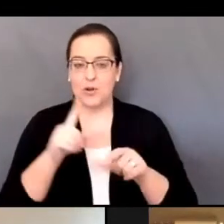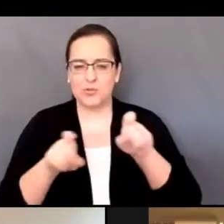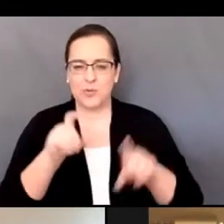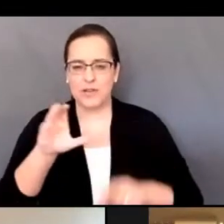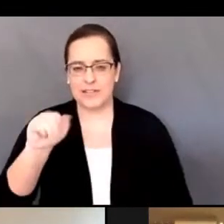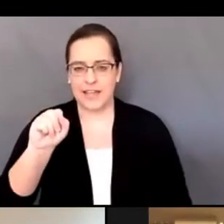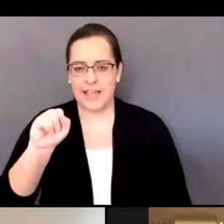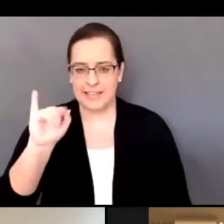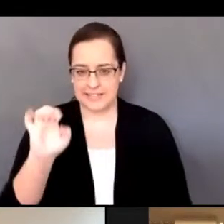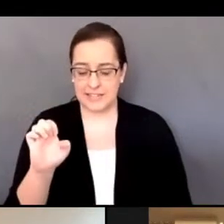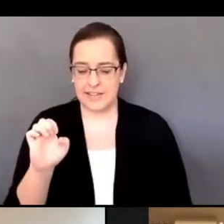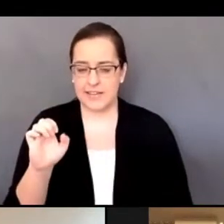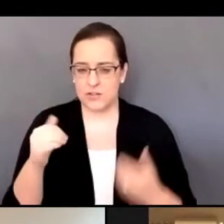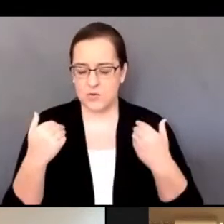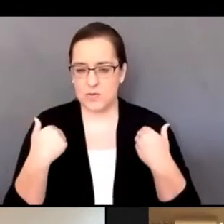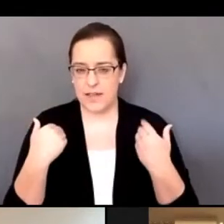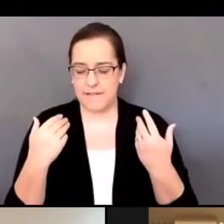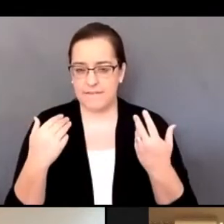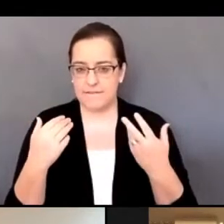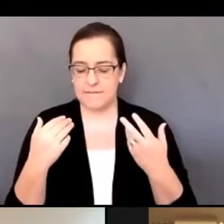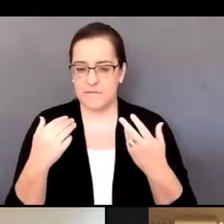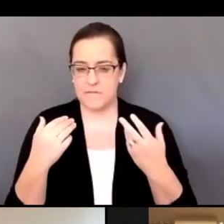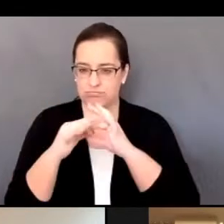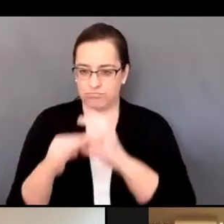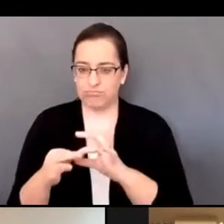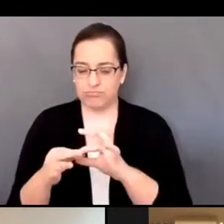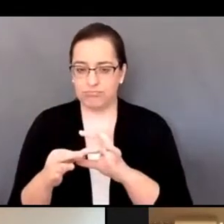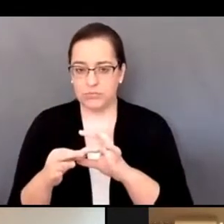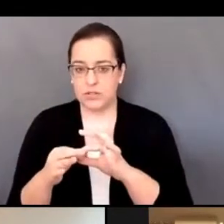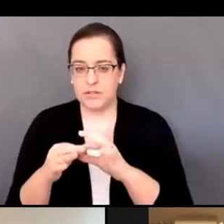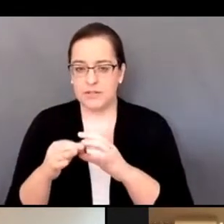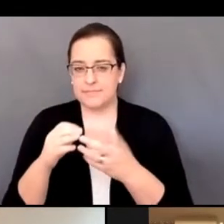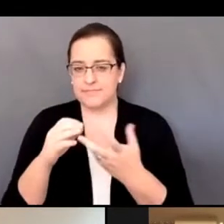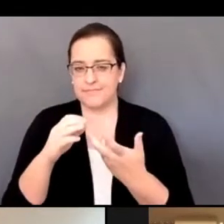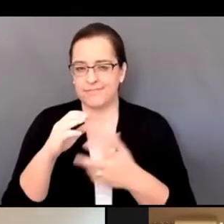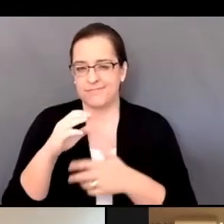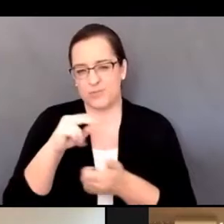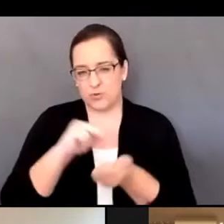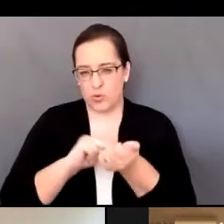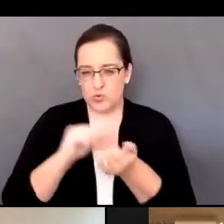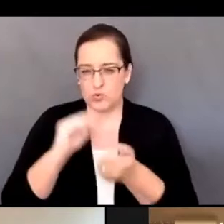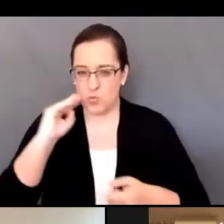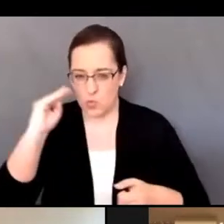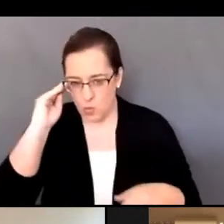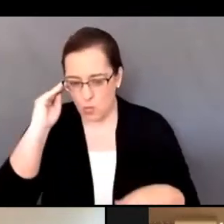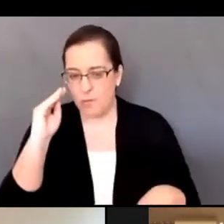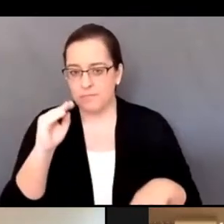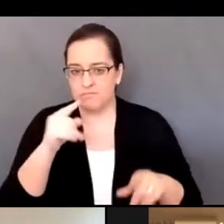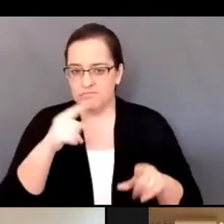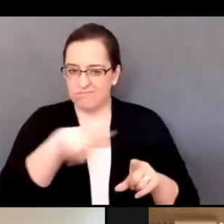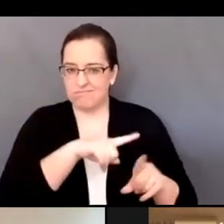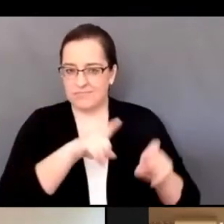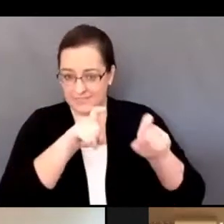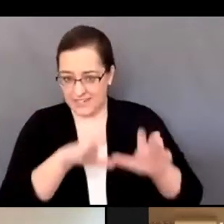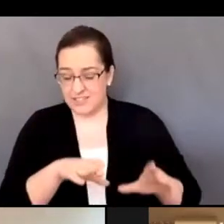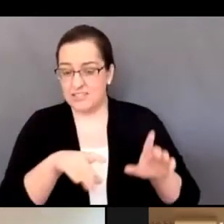Casie. Do we have, regarding the senior living facilities that the individuals who have been tested, do we